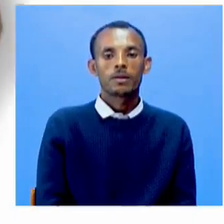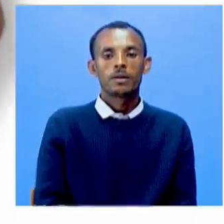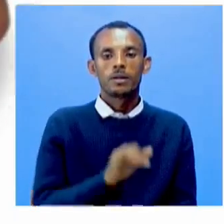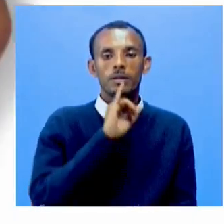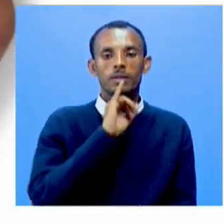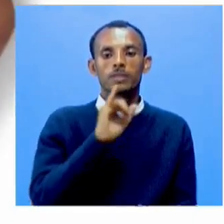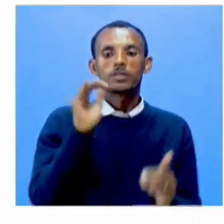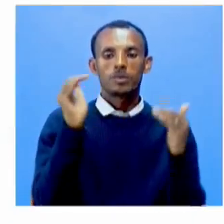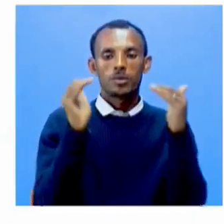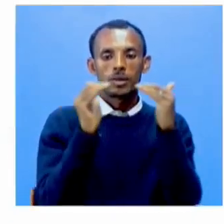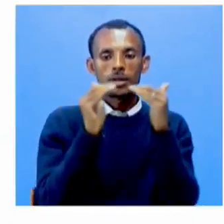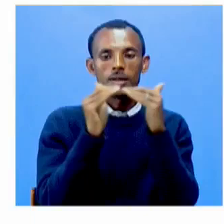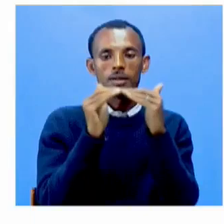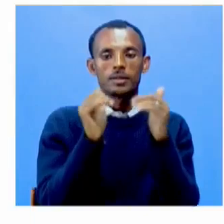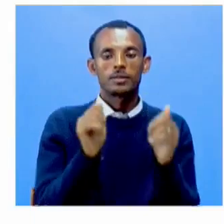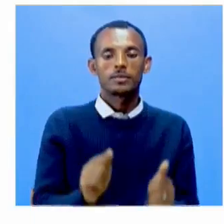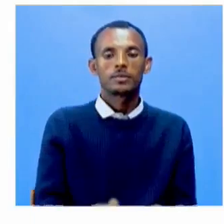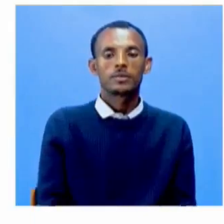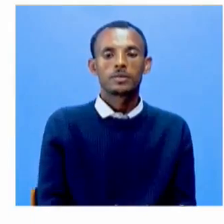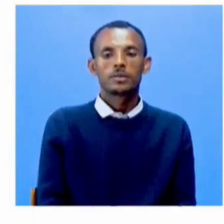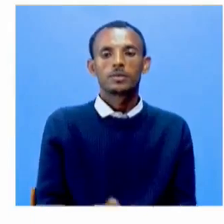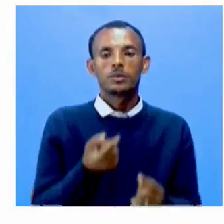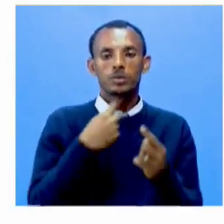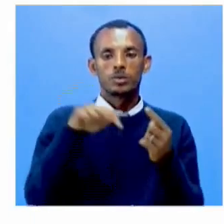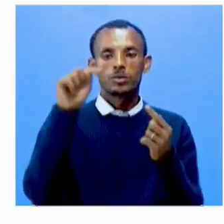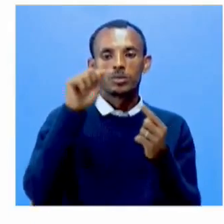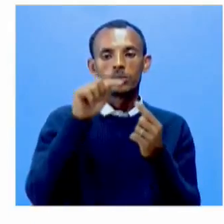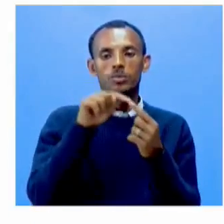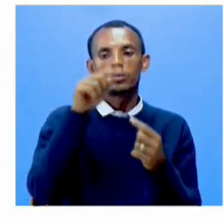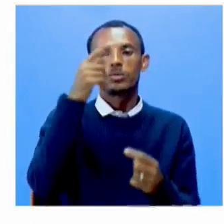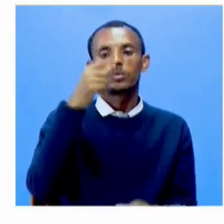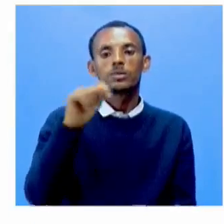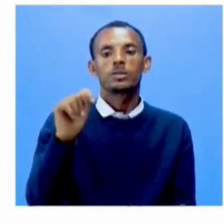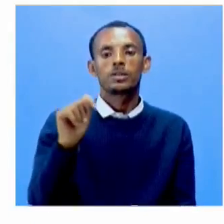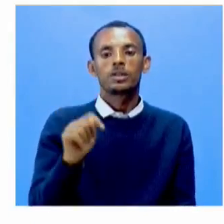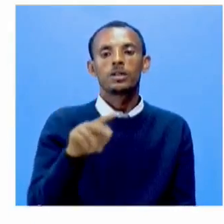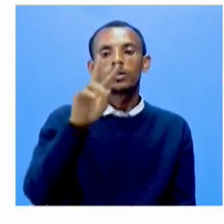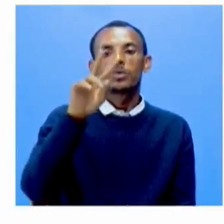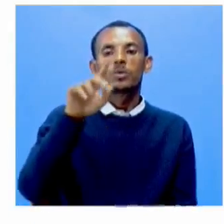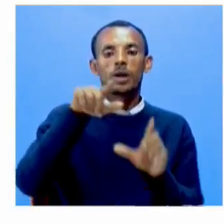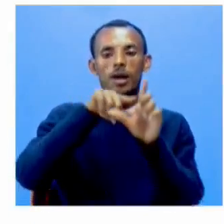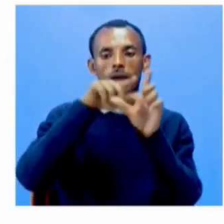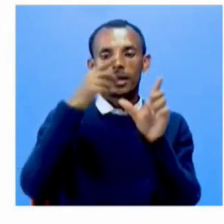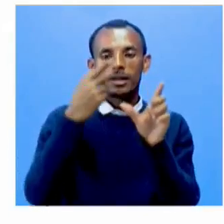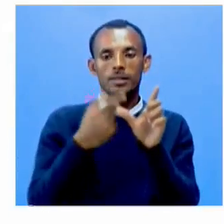this congruent to the two angles